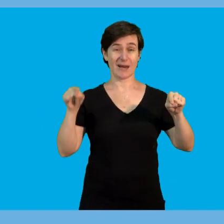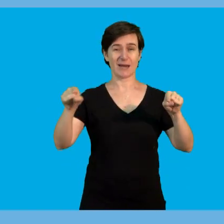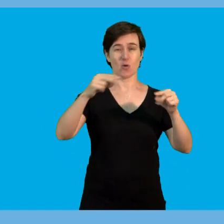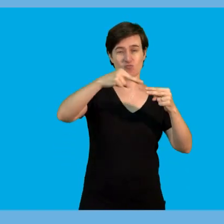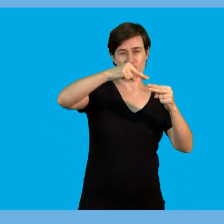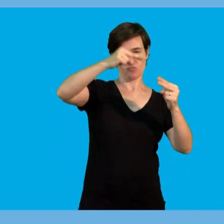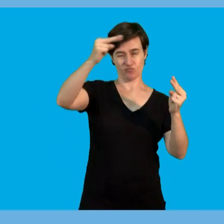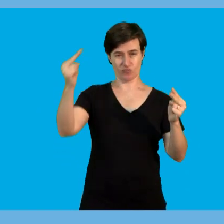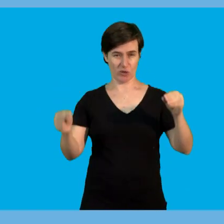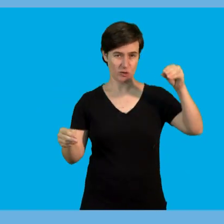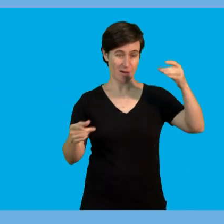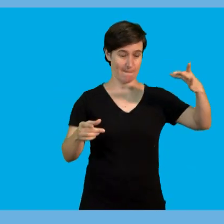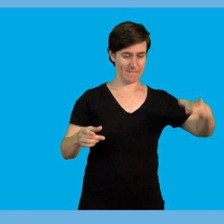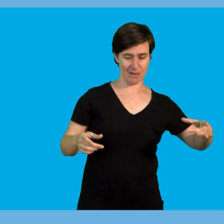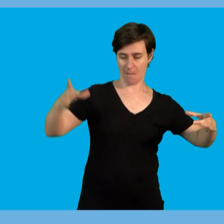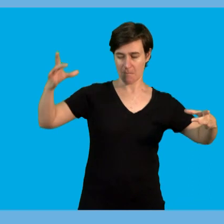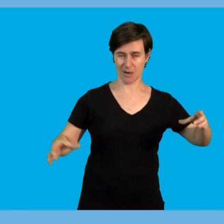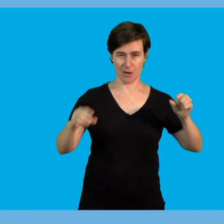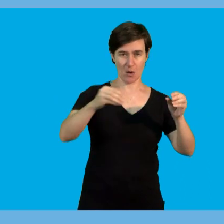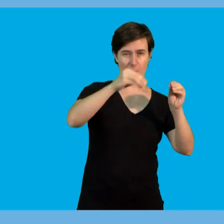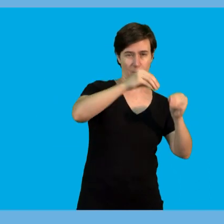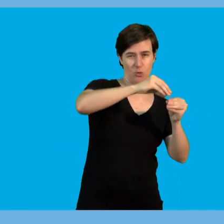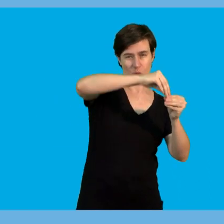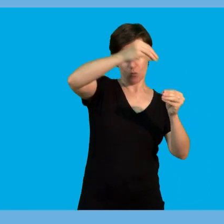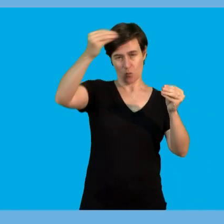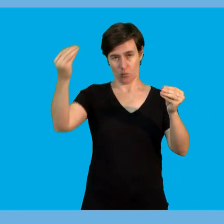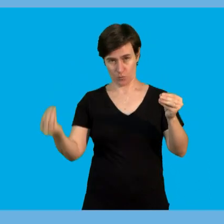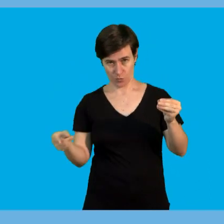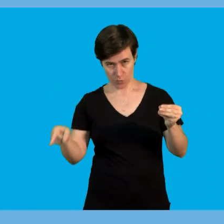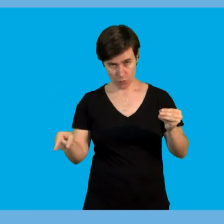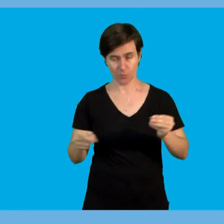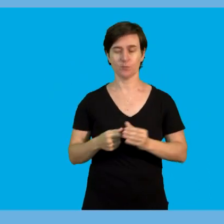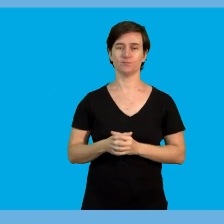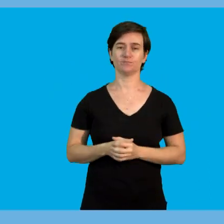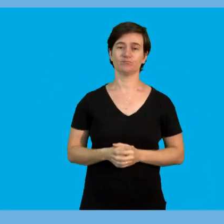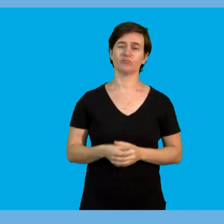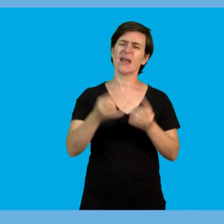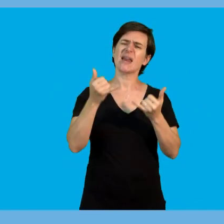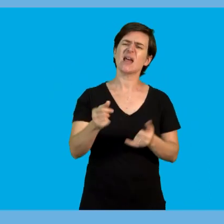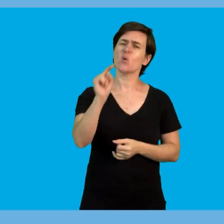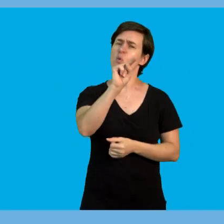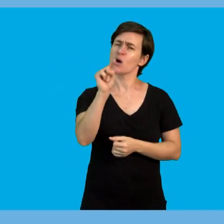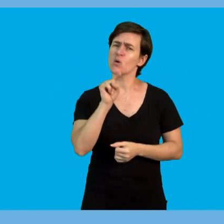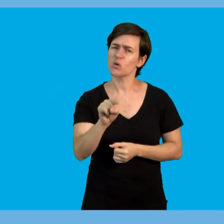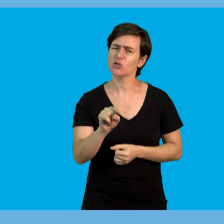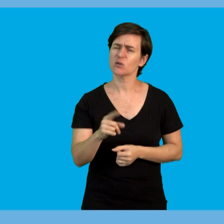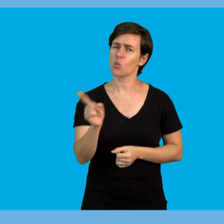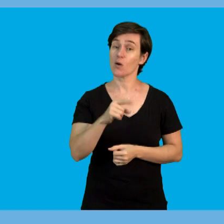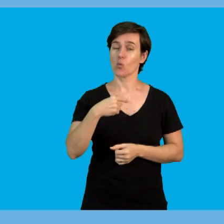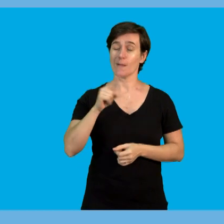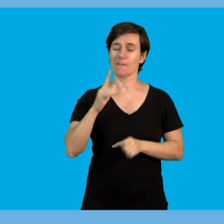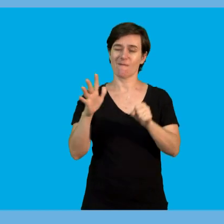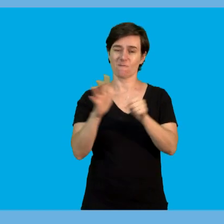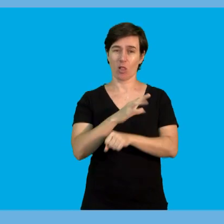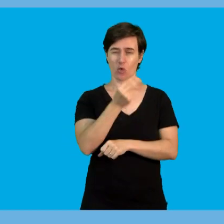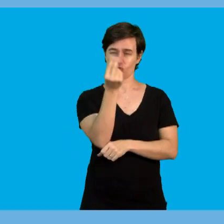respective beakers. So this guy does all of these three things, and now we are asked, we need to make a complete